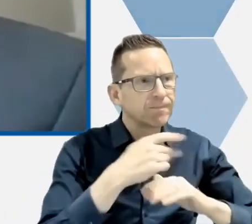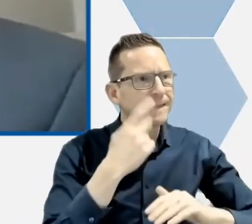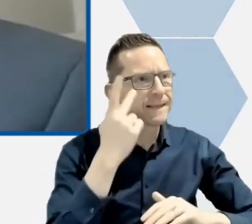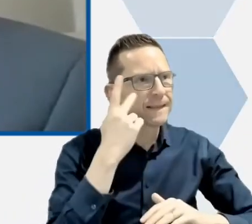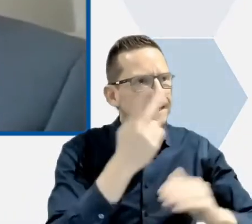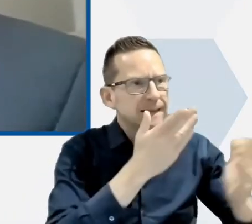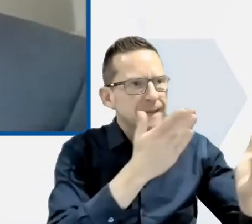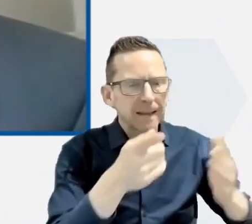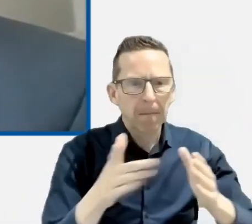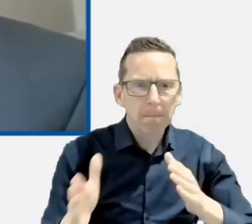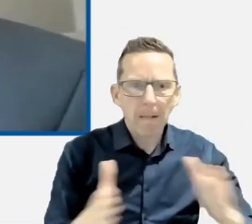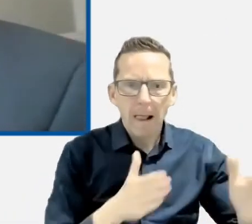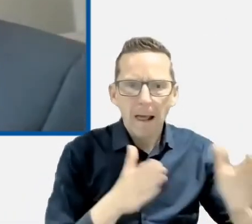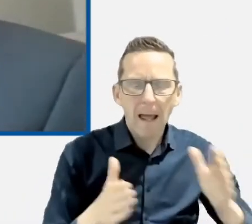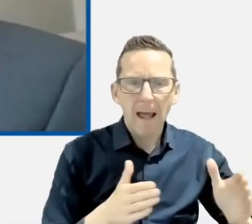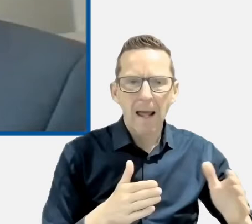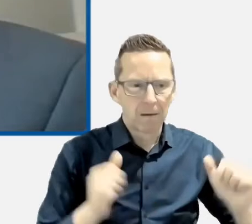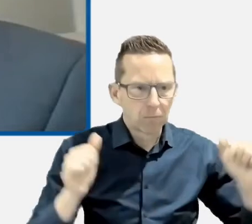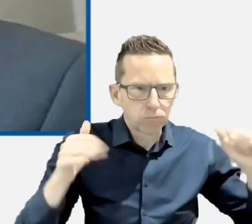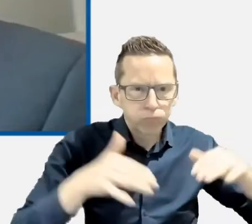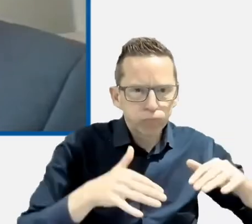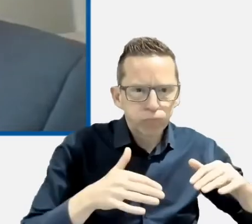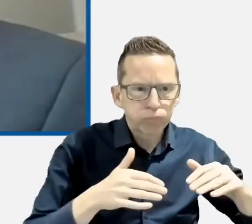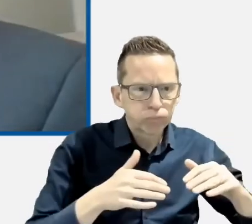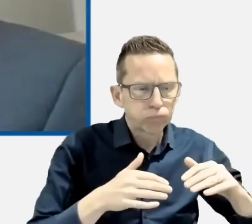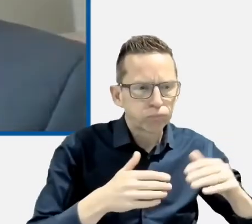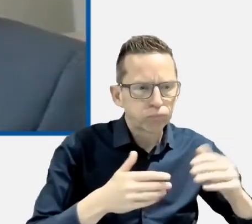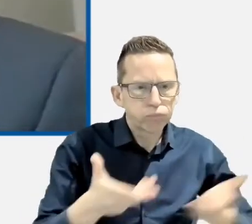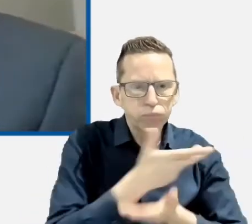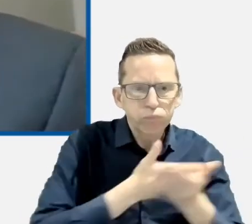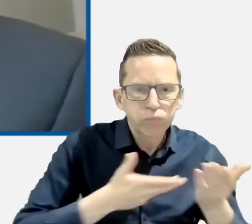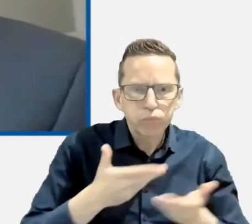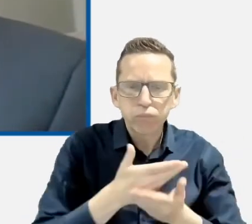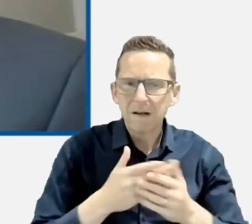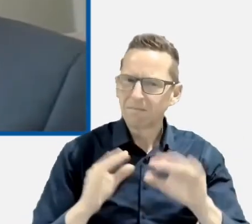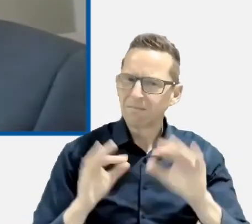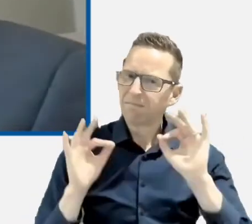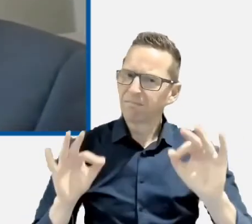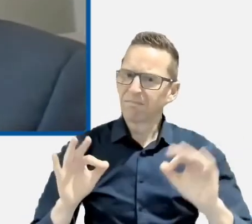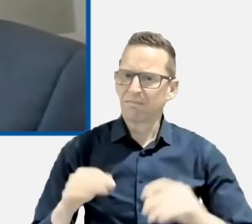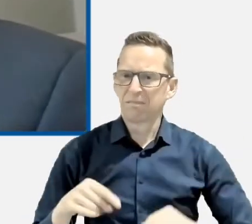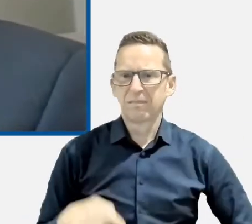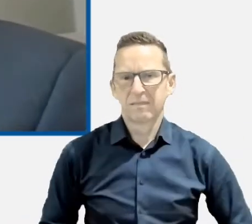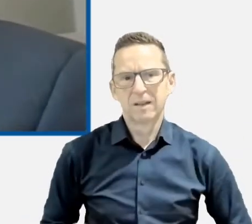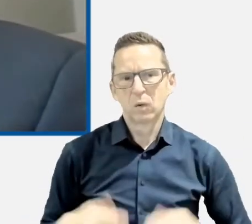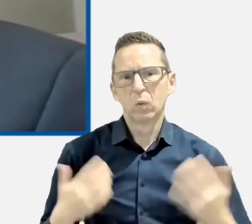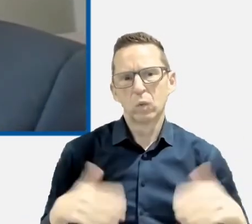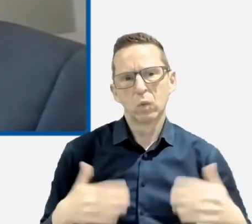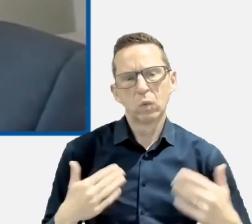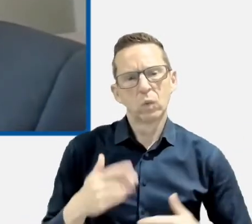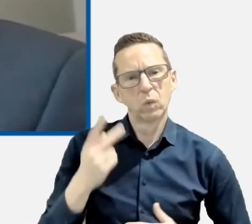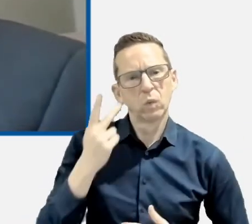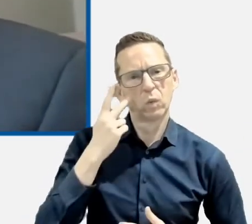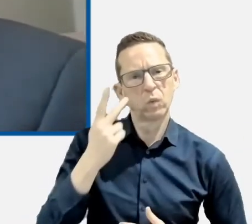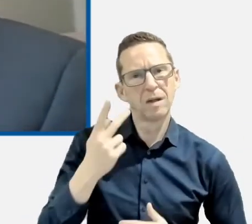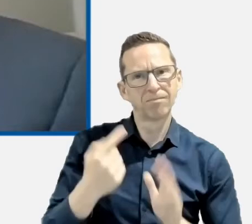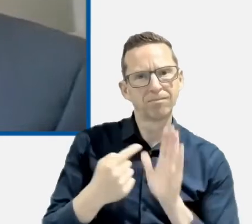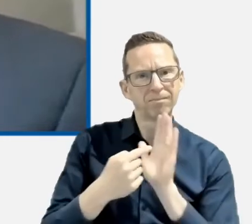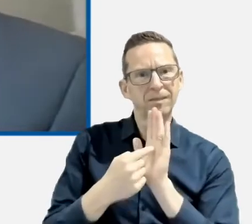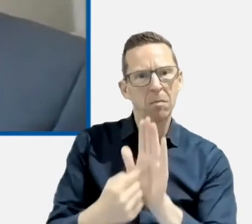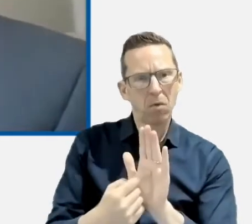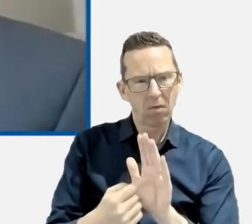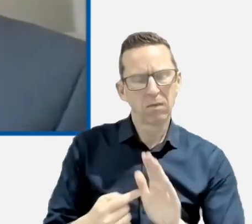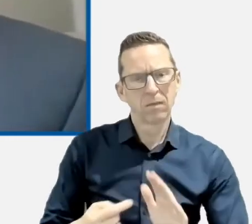So definitely from a regional perspective, this is really very, very pleasing that at least something is being done regionally.